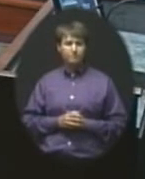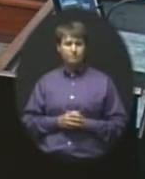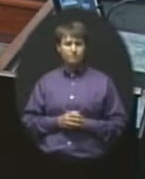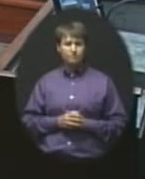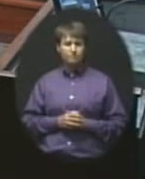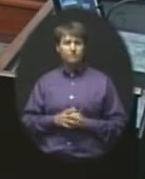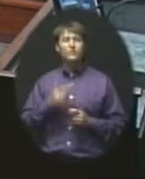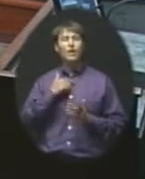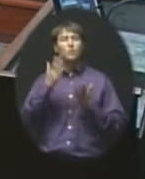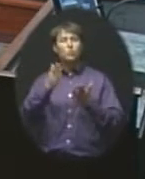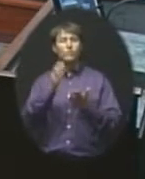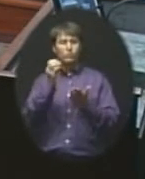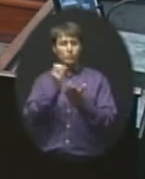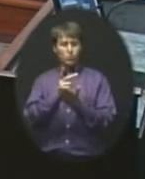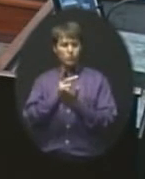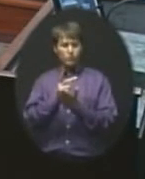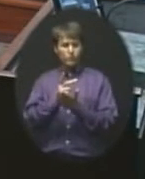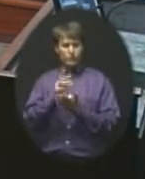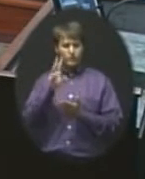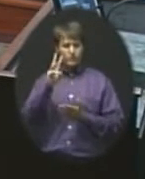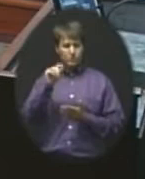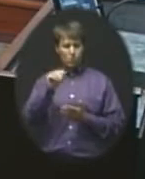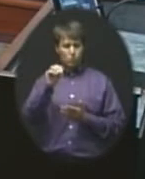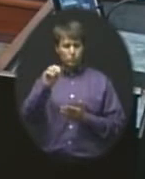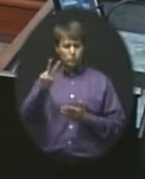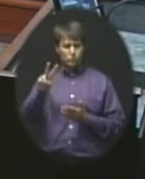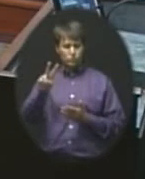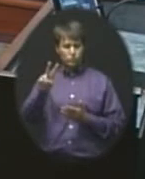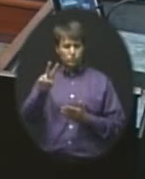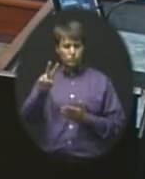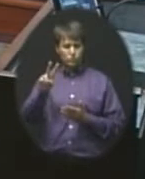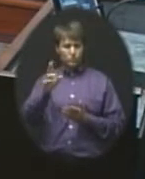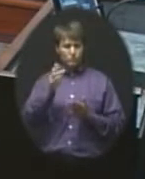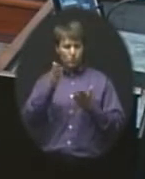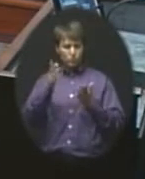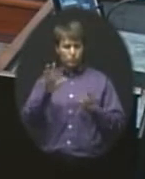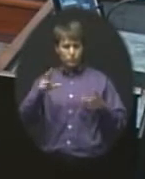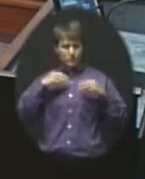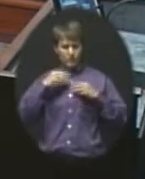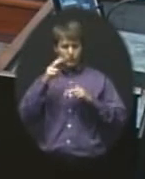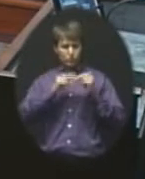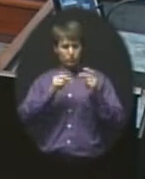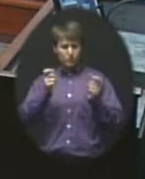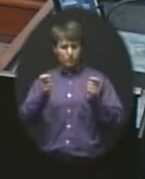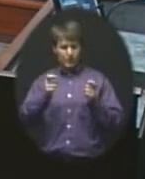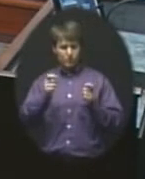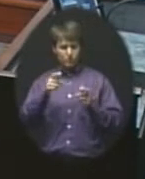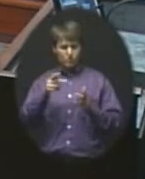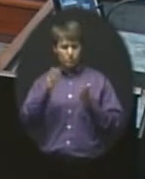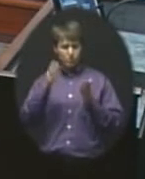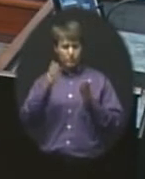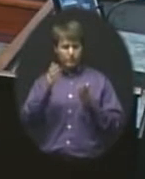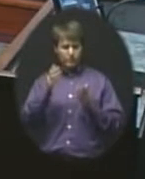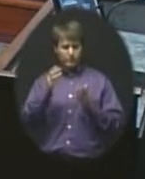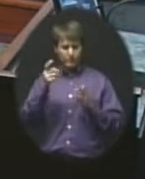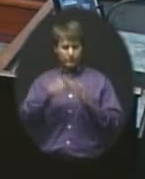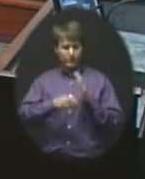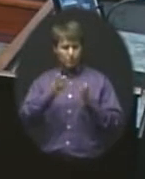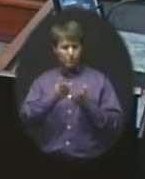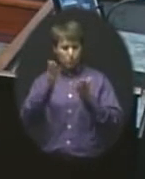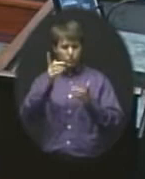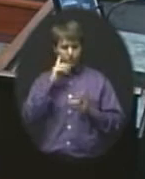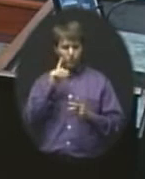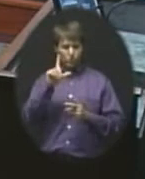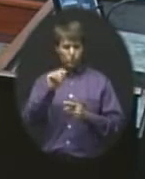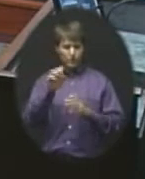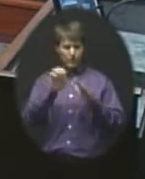I would move to approve 6.02. Motion to accept the construction management fee proposal for 20 elementary renovations from